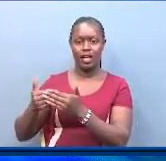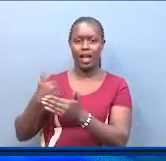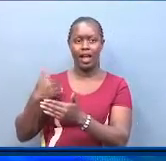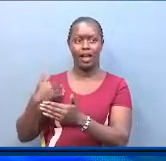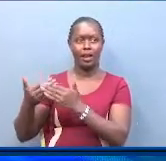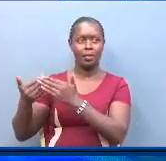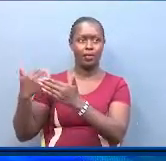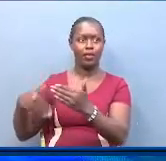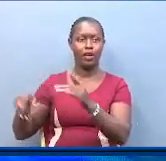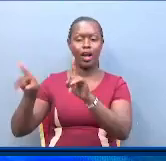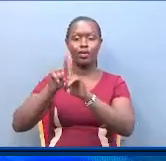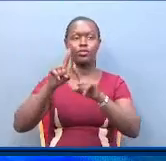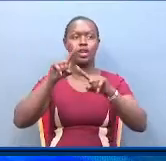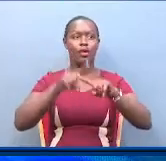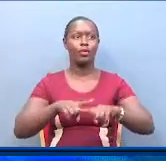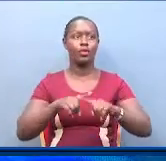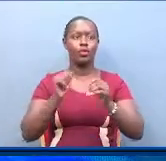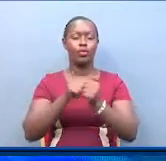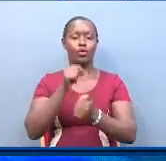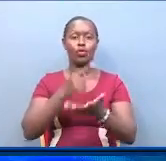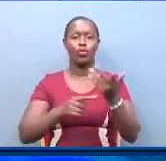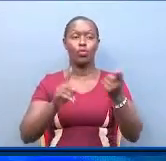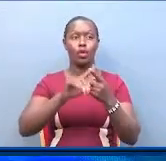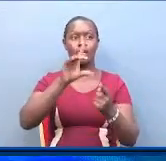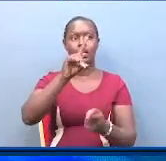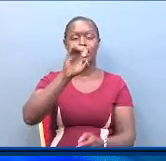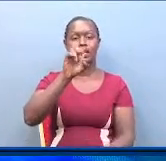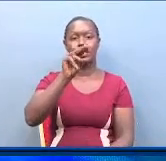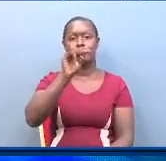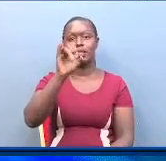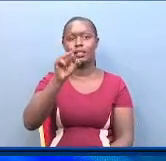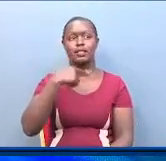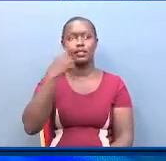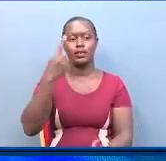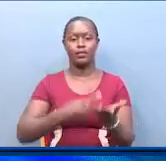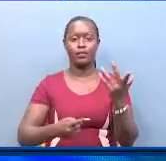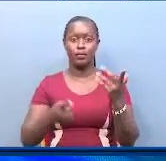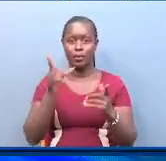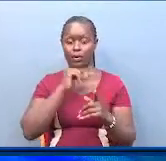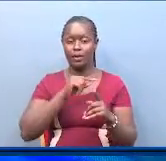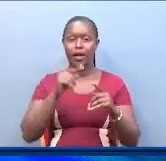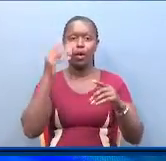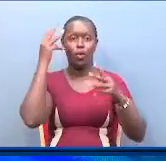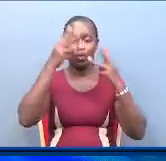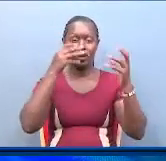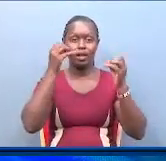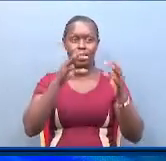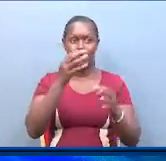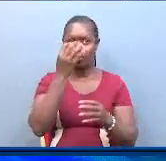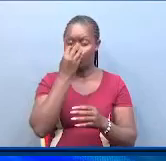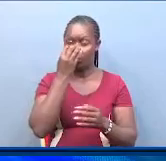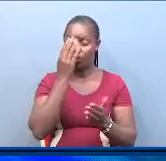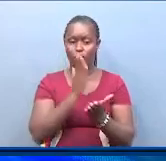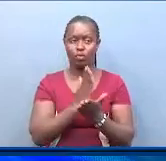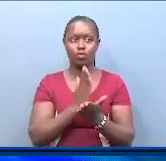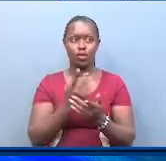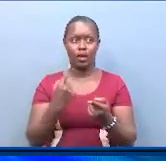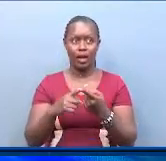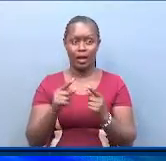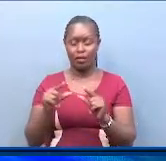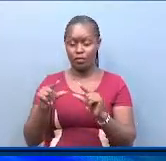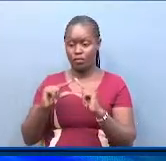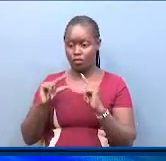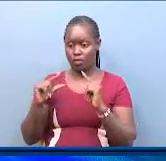think according to what Dennis has said, I think I'm worried. If Ruto has really encroached